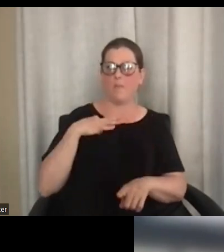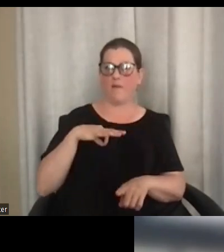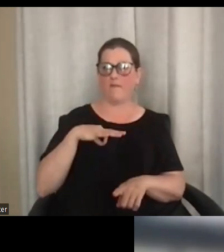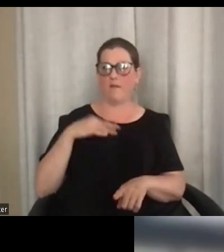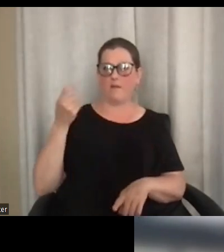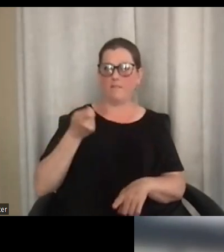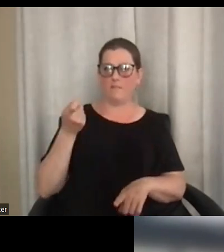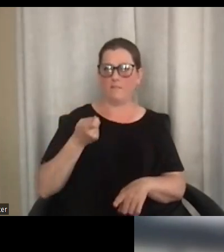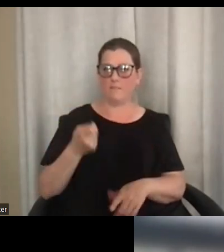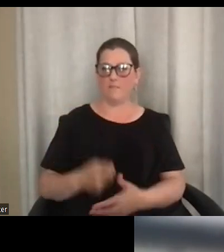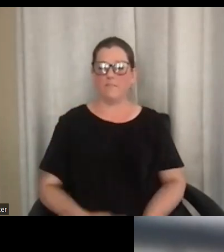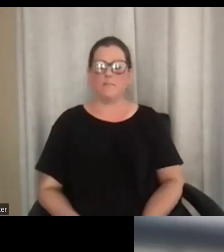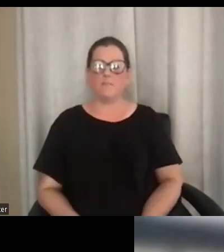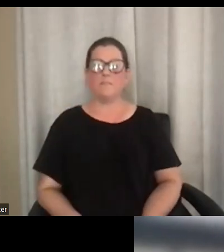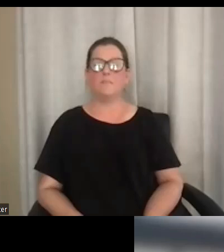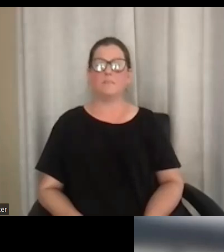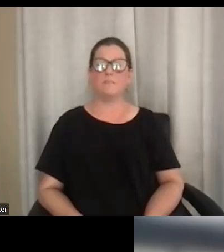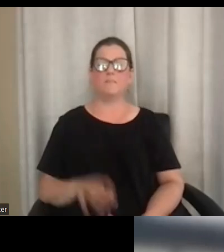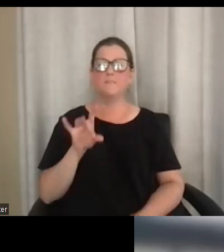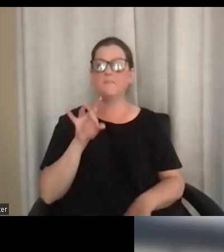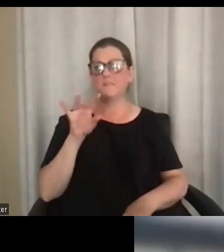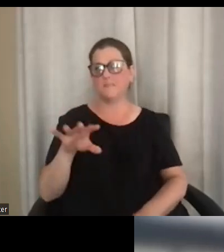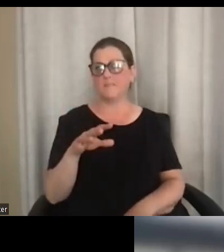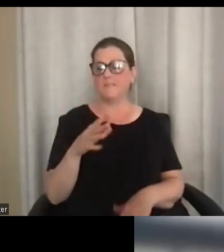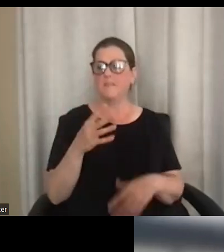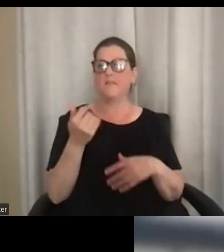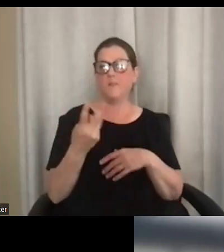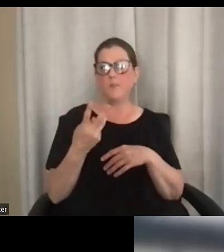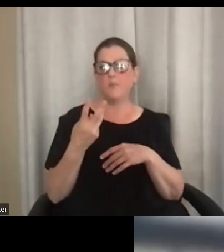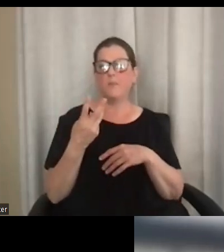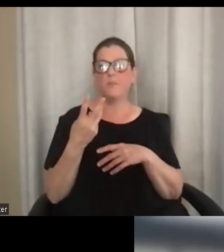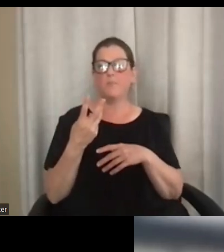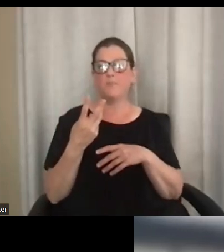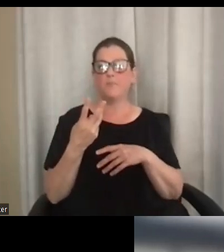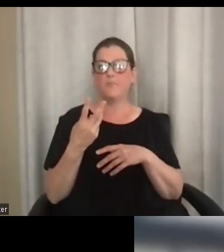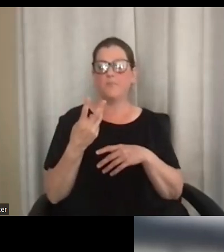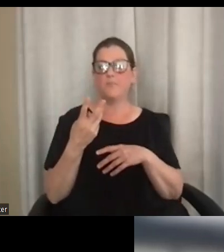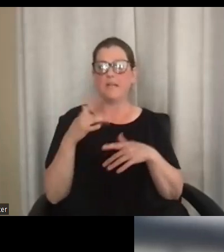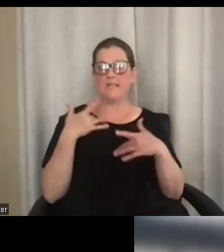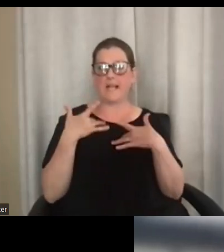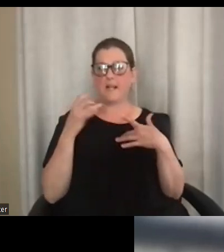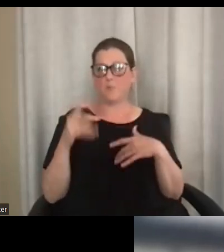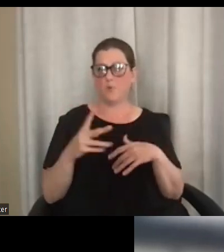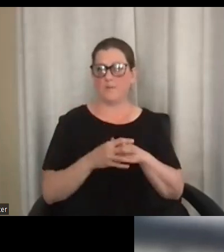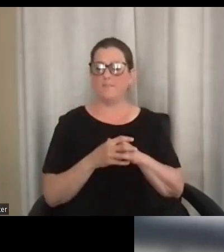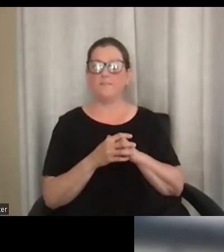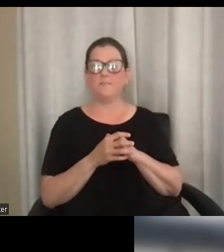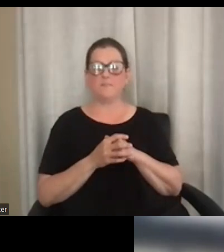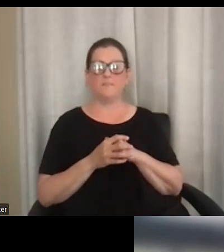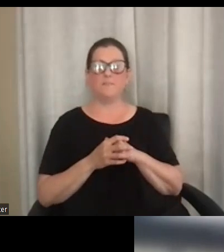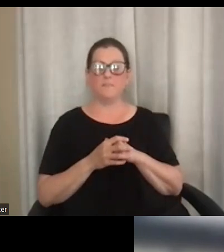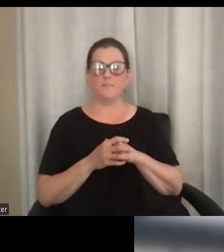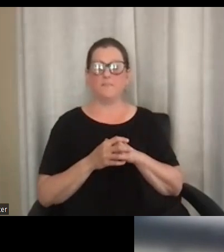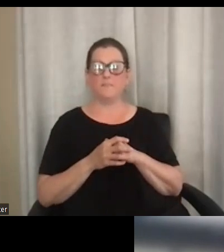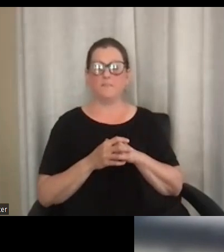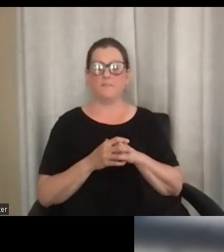experience those benefit cliffs. So those are just to lift up two of many other exciting kind of opportunities that are happening in Massachusetts.